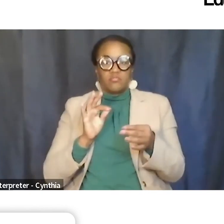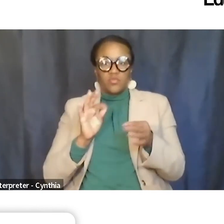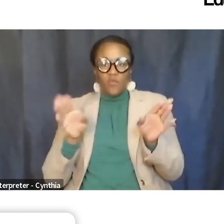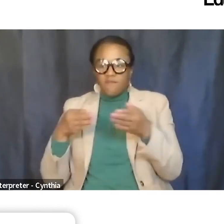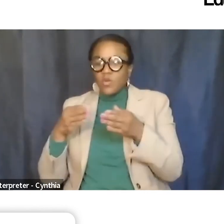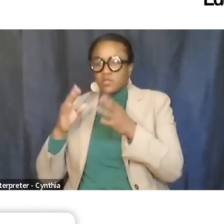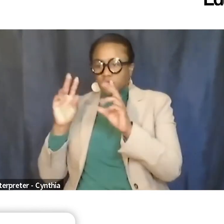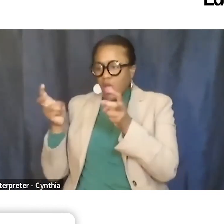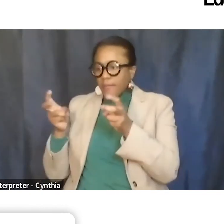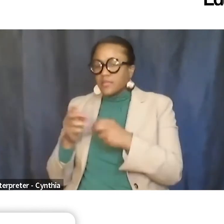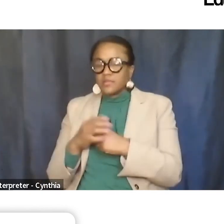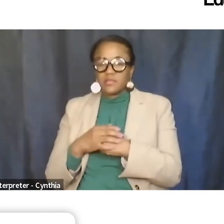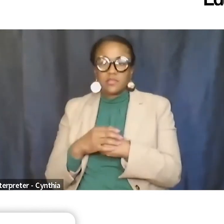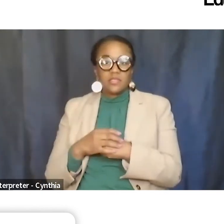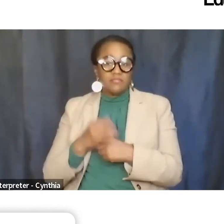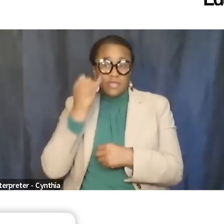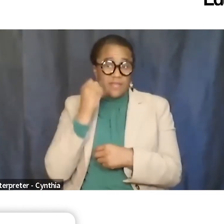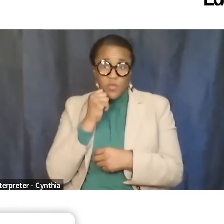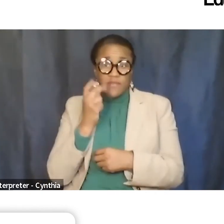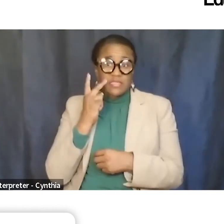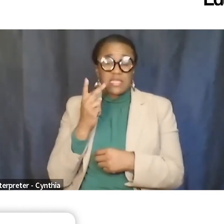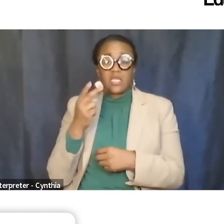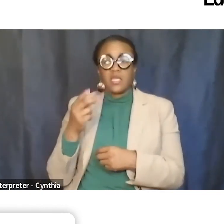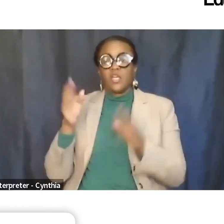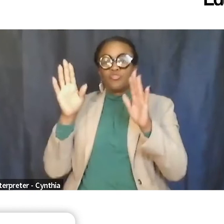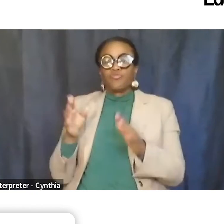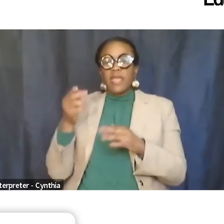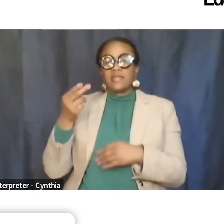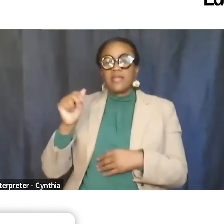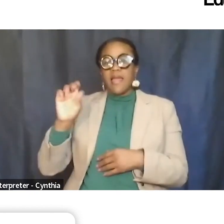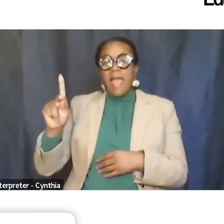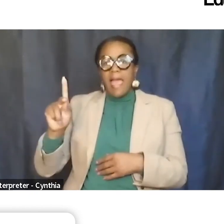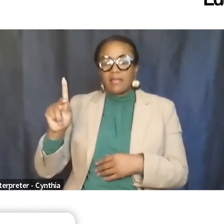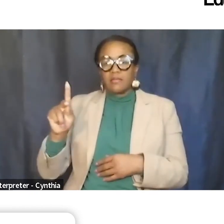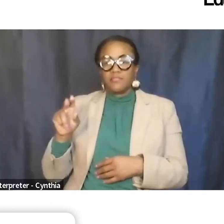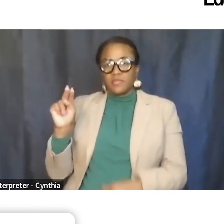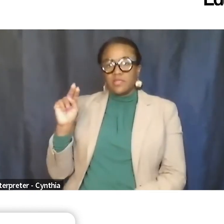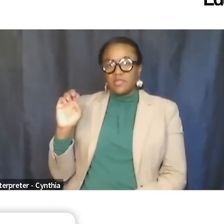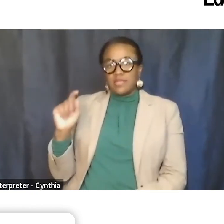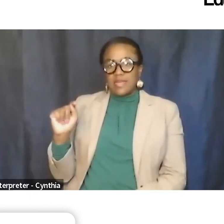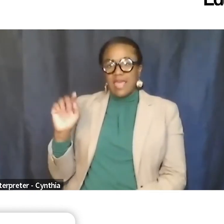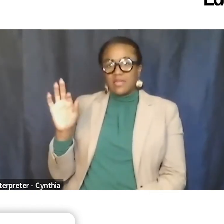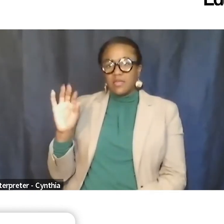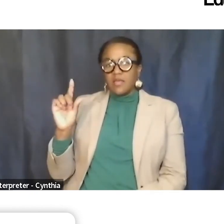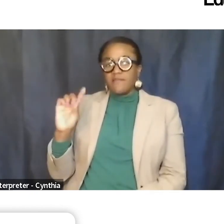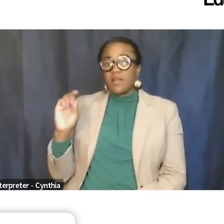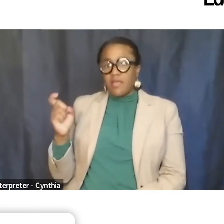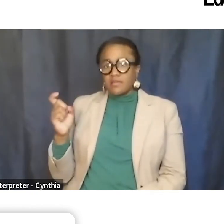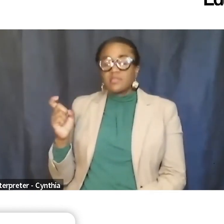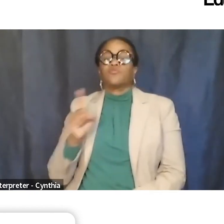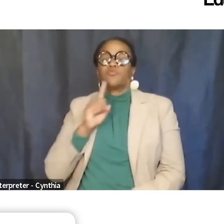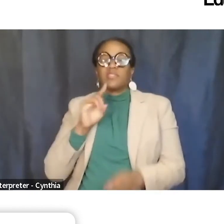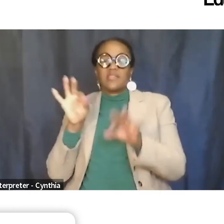great example of this, if you haven't seen The Great Hack on Netflix, they do a really, really fine job of explaining what happened